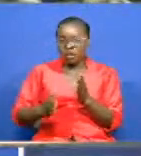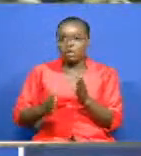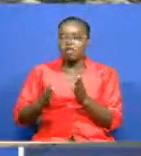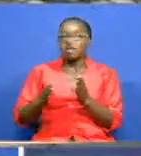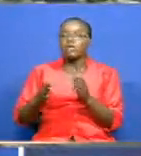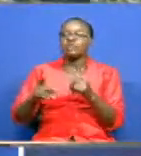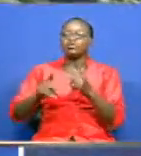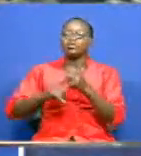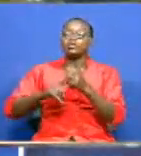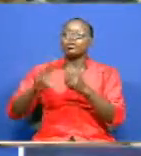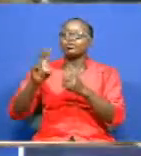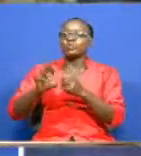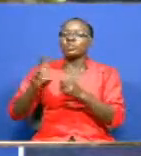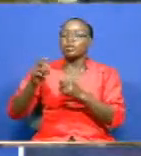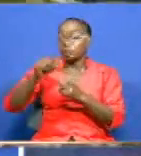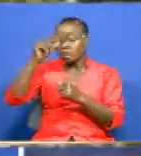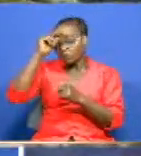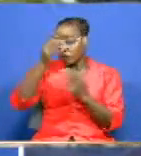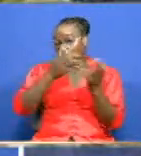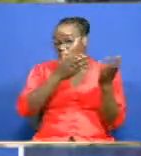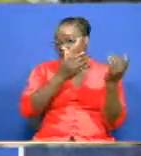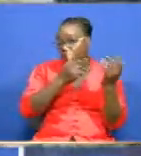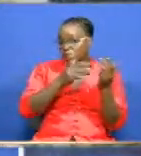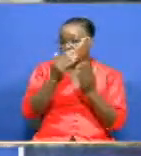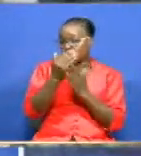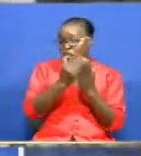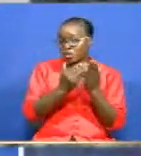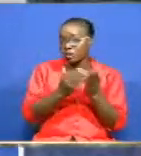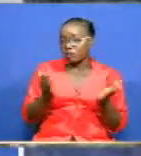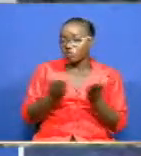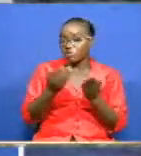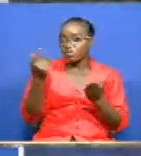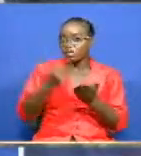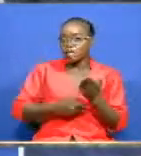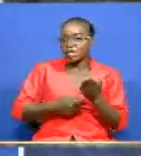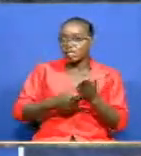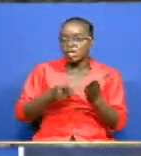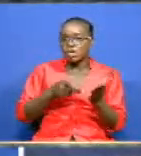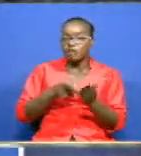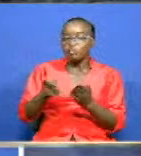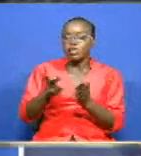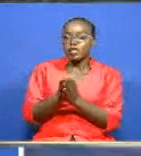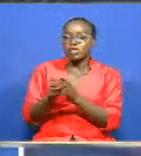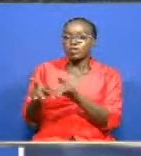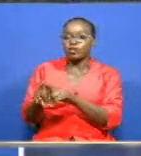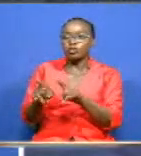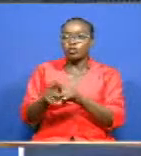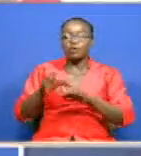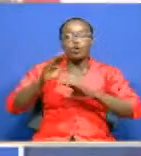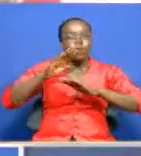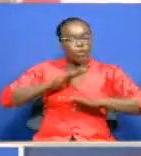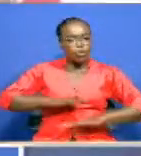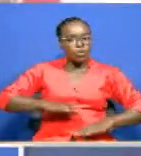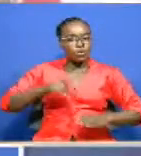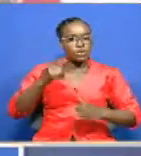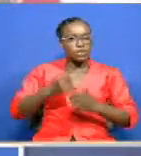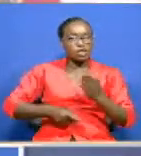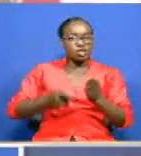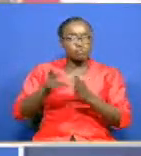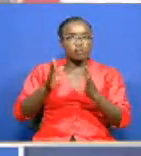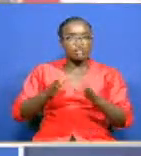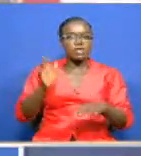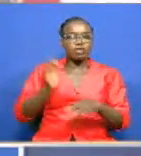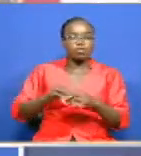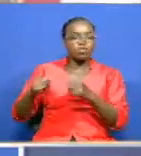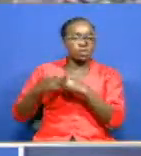2020. The government expects that the program will help enhance tax compliance as well as serve as a relief to taxpayers affected by